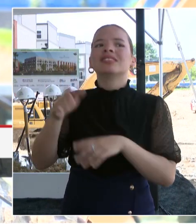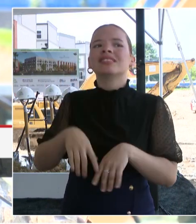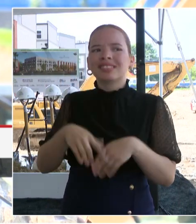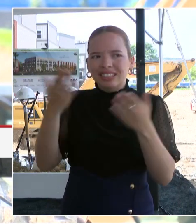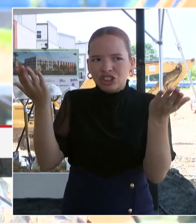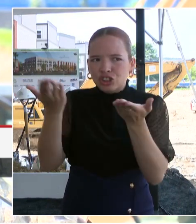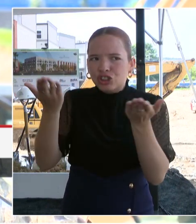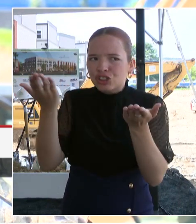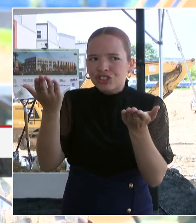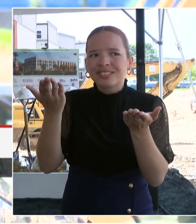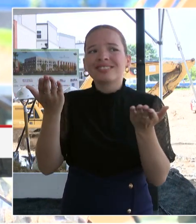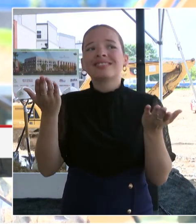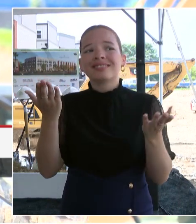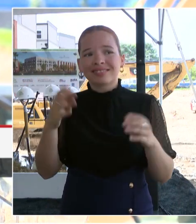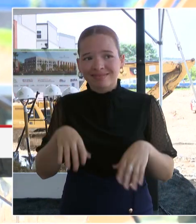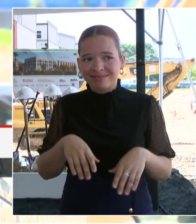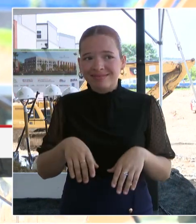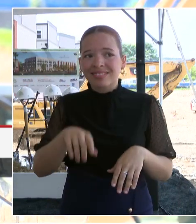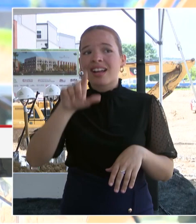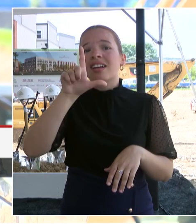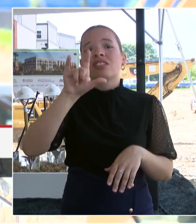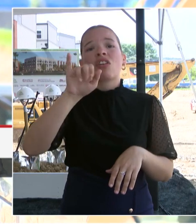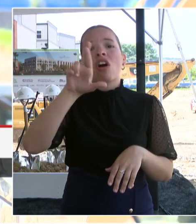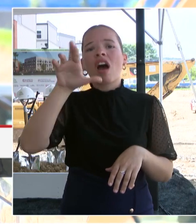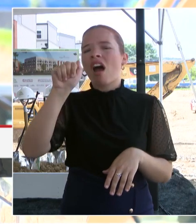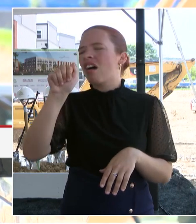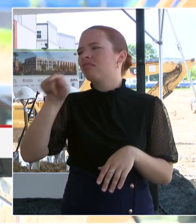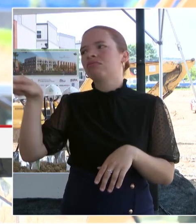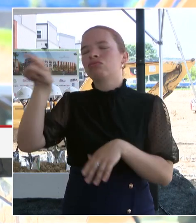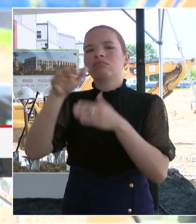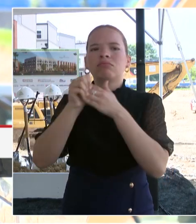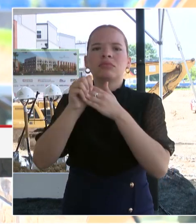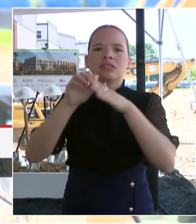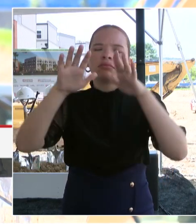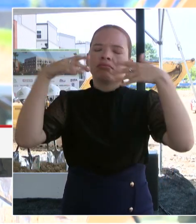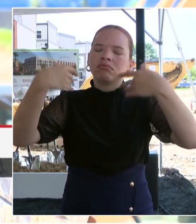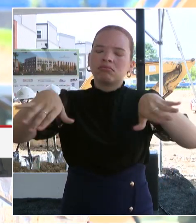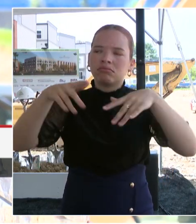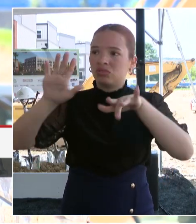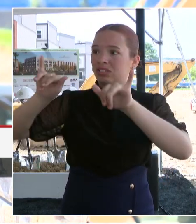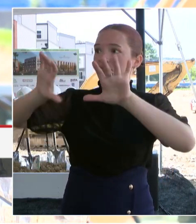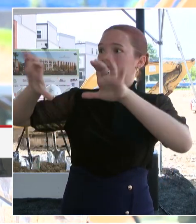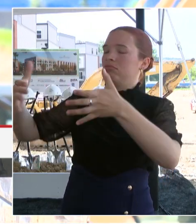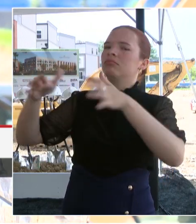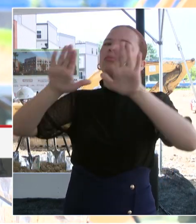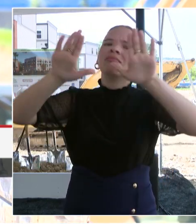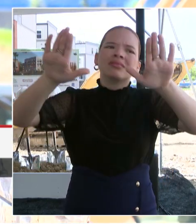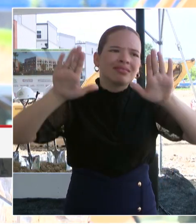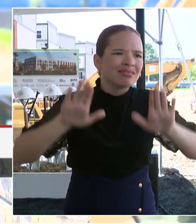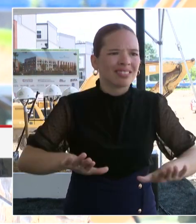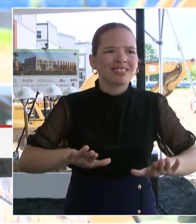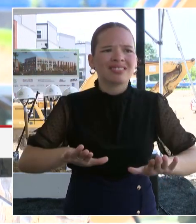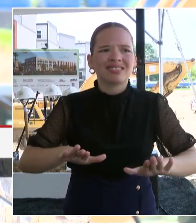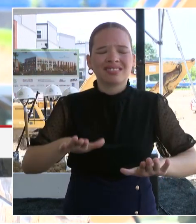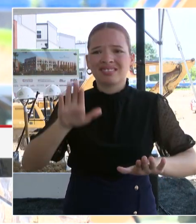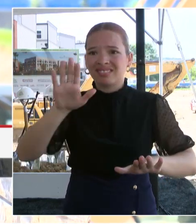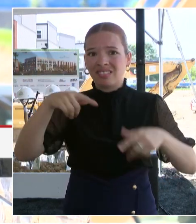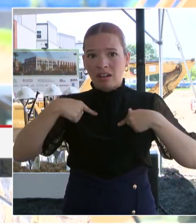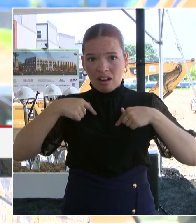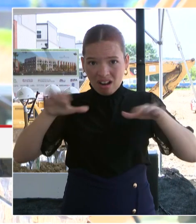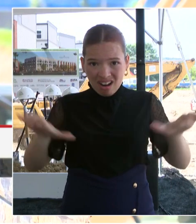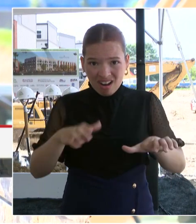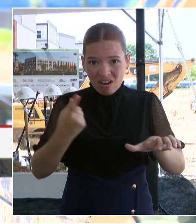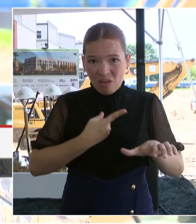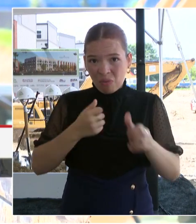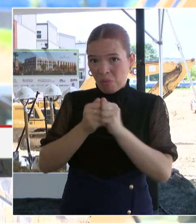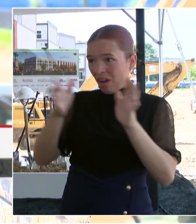amazing dynamic group who really does amazing work, and we would not be here without them today. But to do great things, we also need